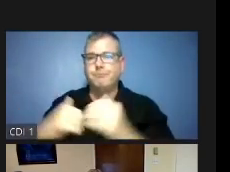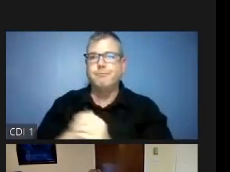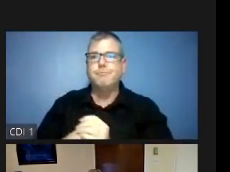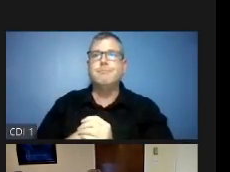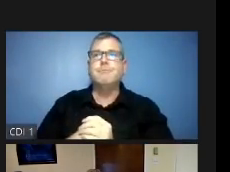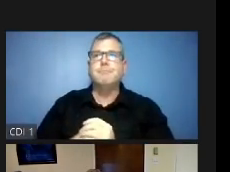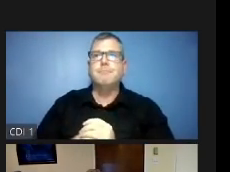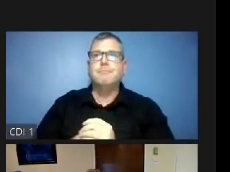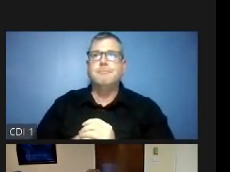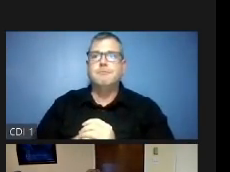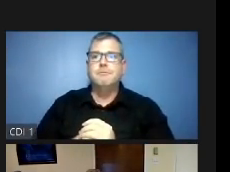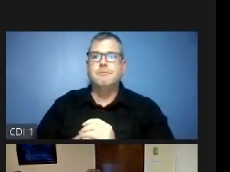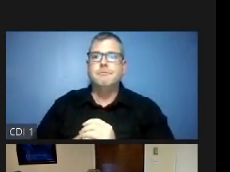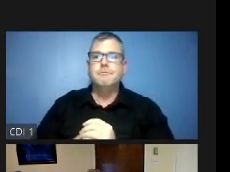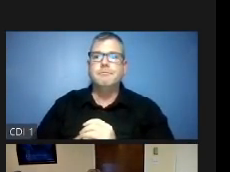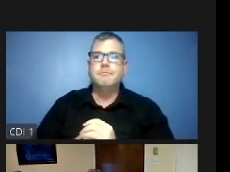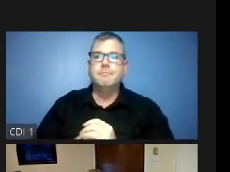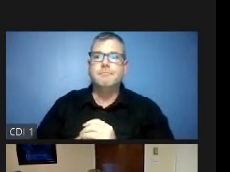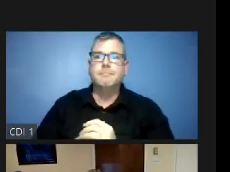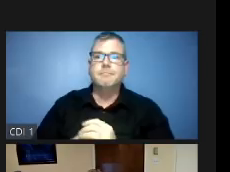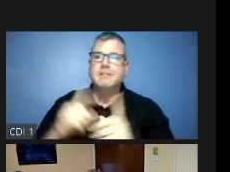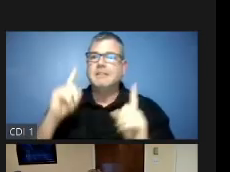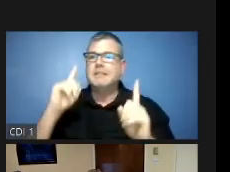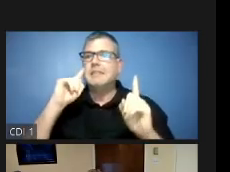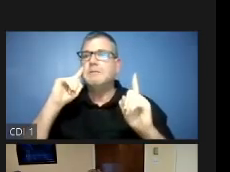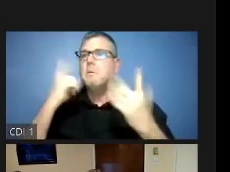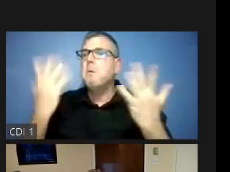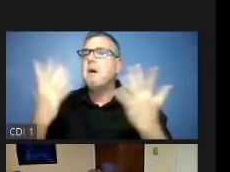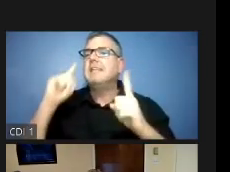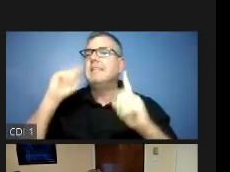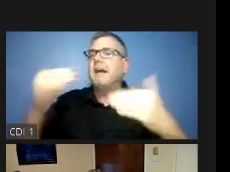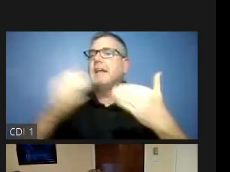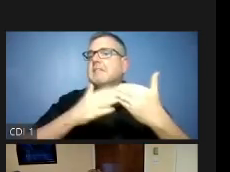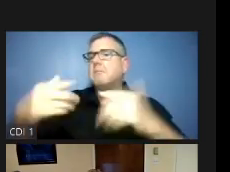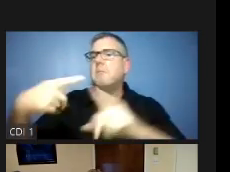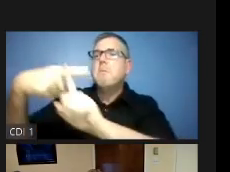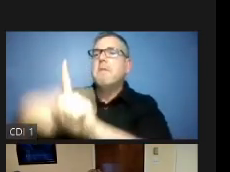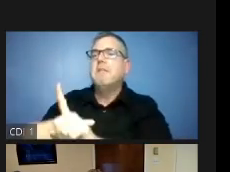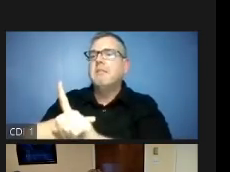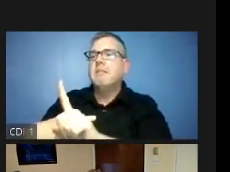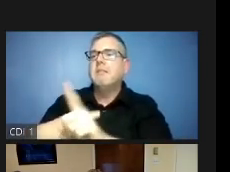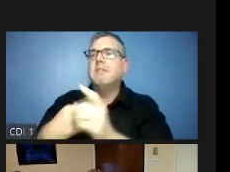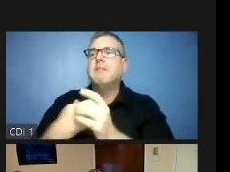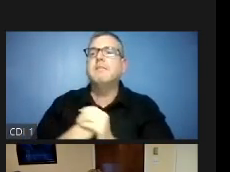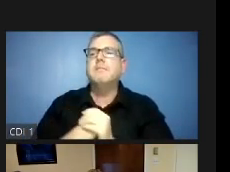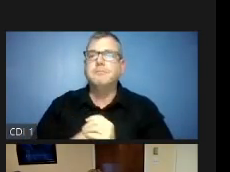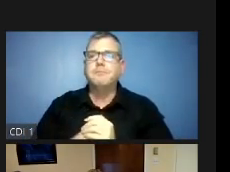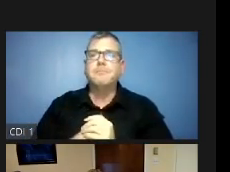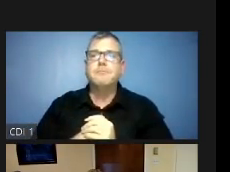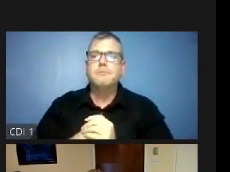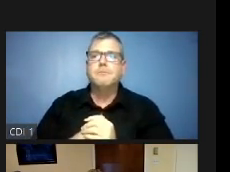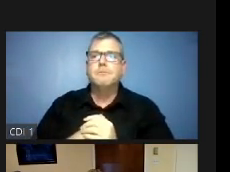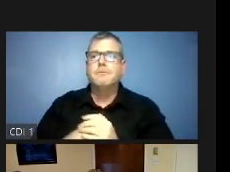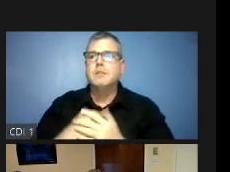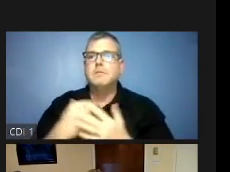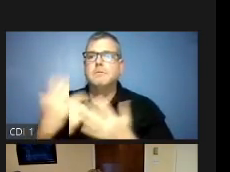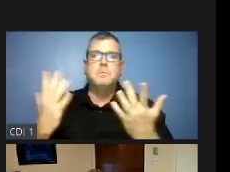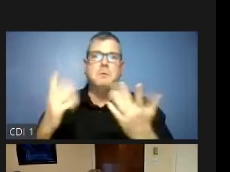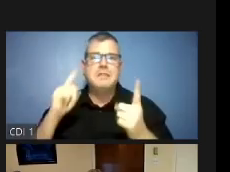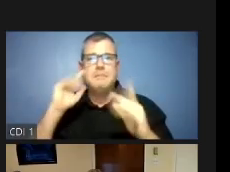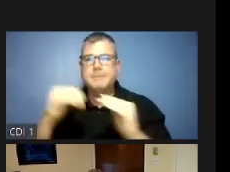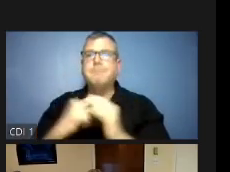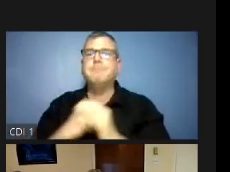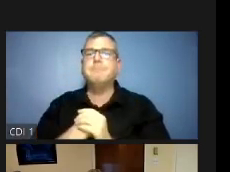So, let's just take a step back and think about what all this means 1 month from now. You heard from Dr. Evans and others who have been